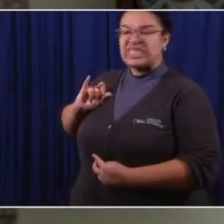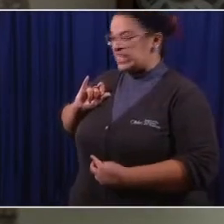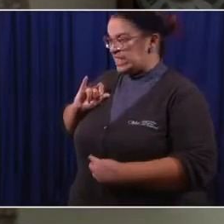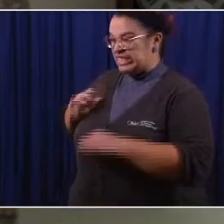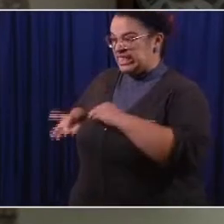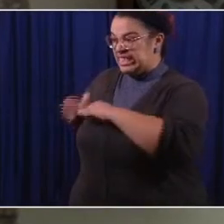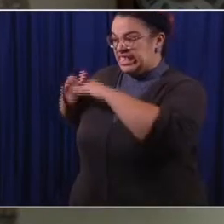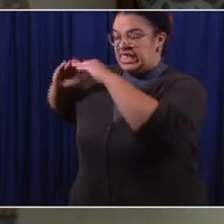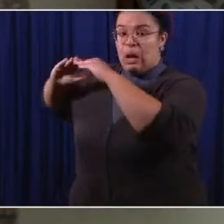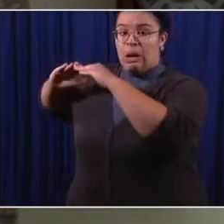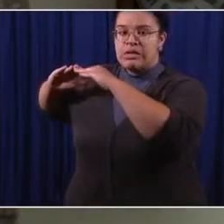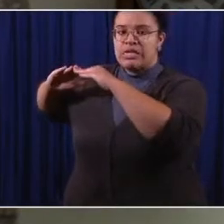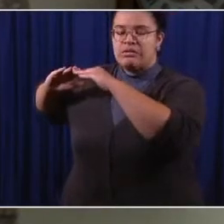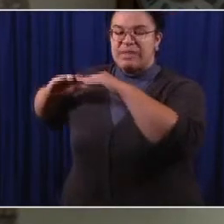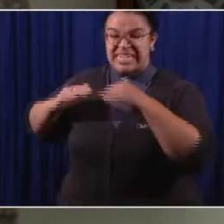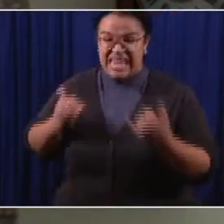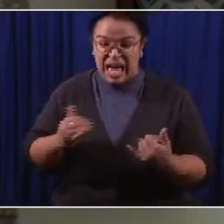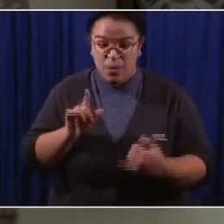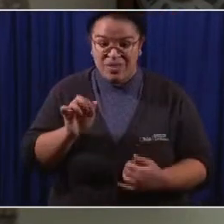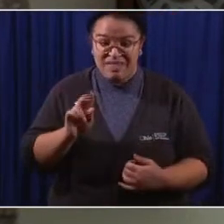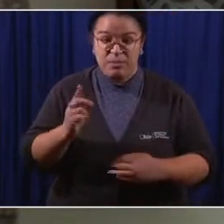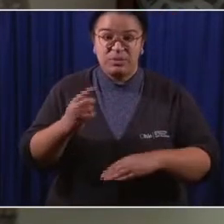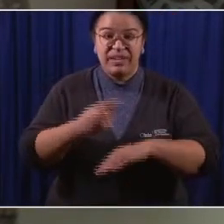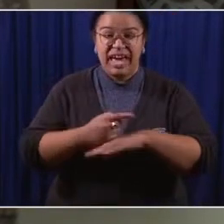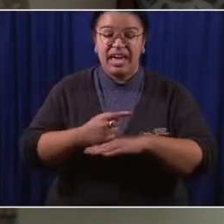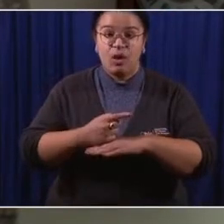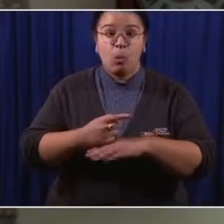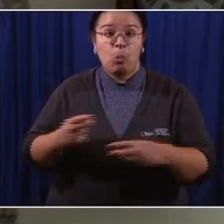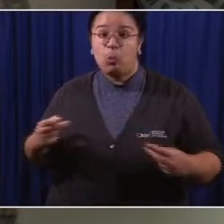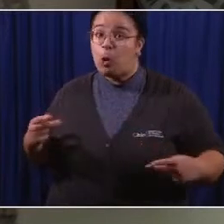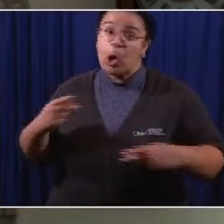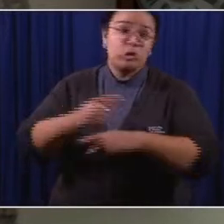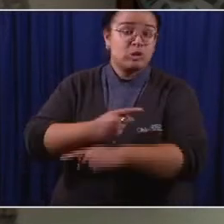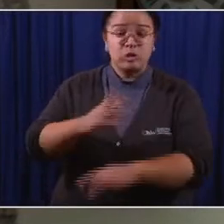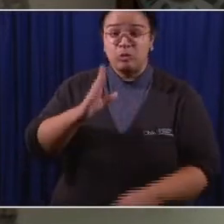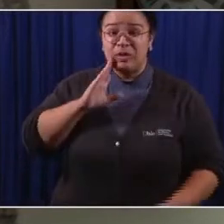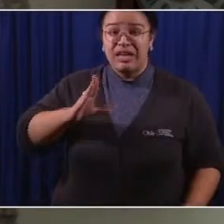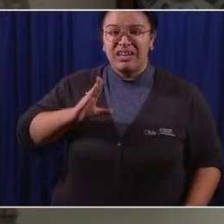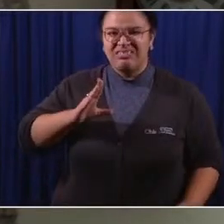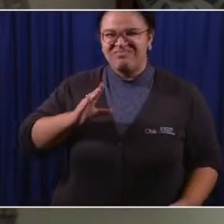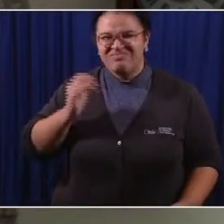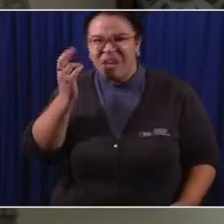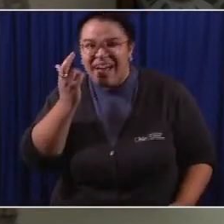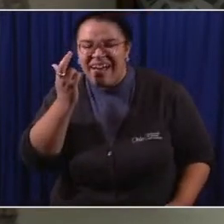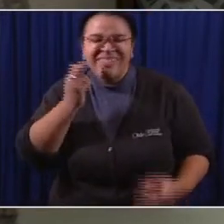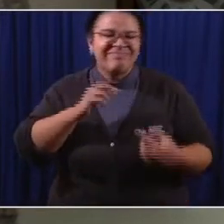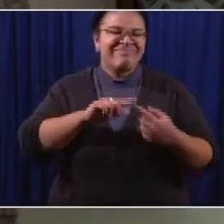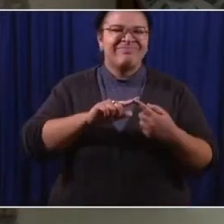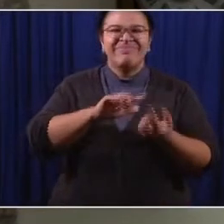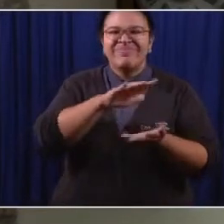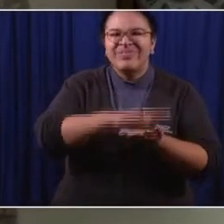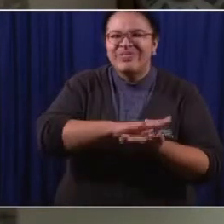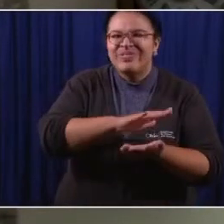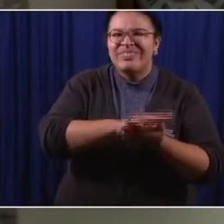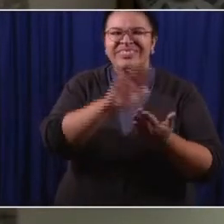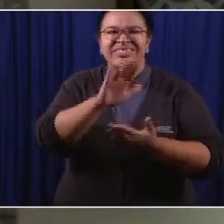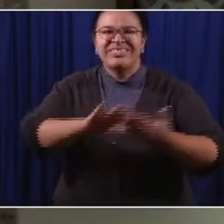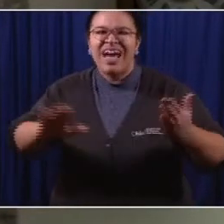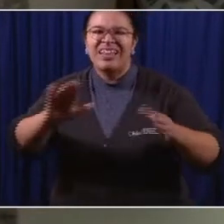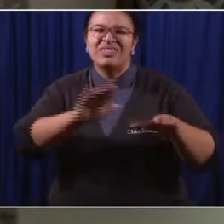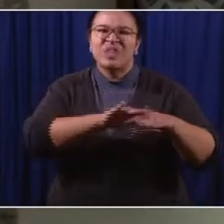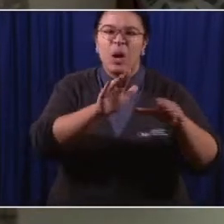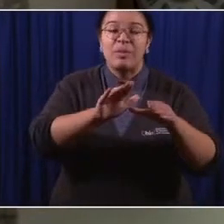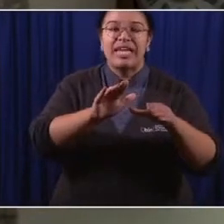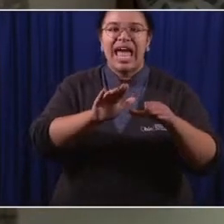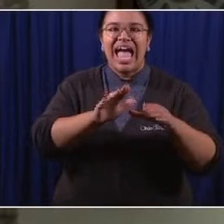could be more severe just because of other factors that are in play, like schools and colleges being open, and obviously we're getting much closer to flu